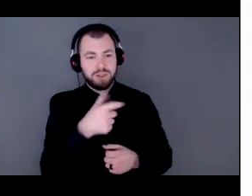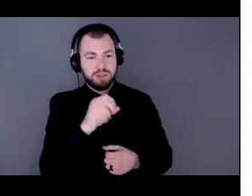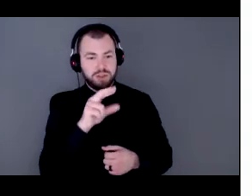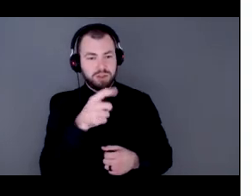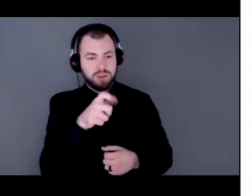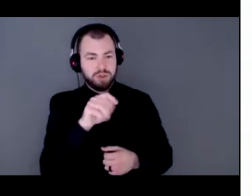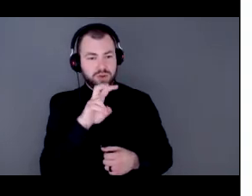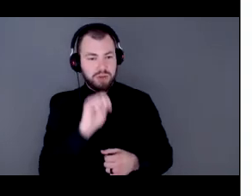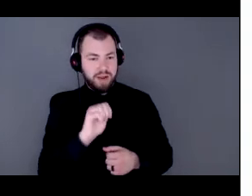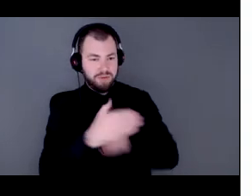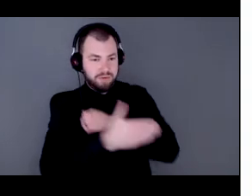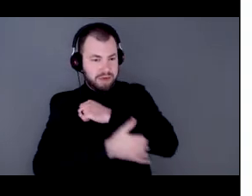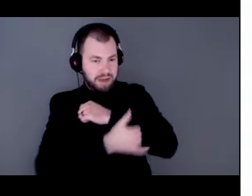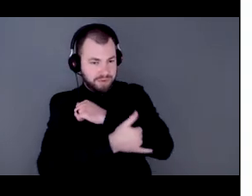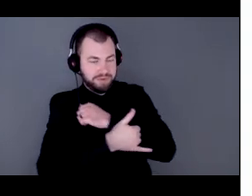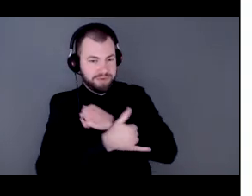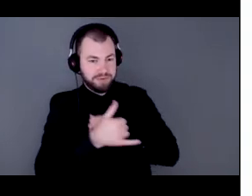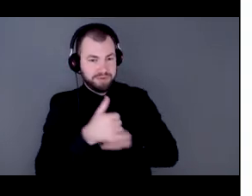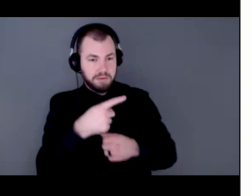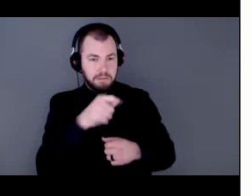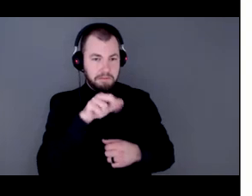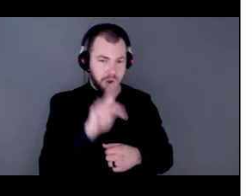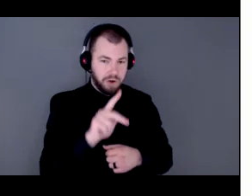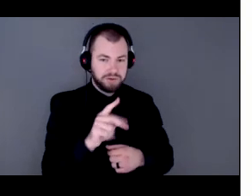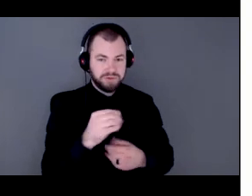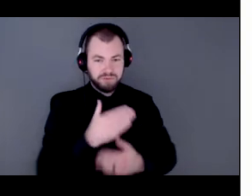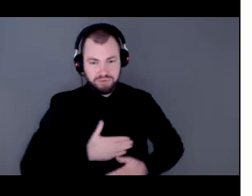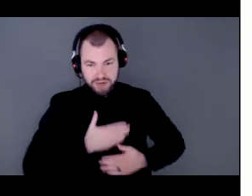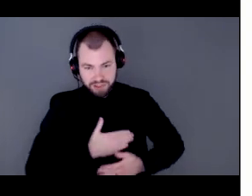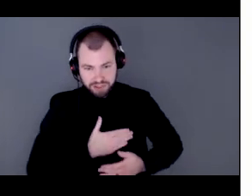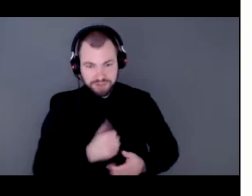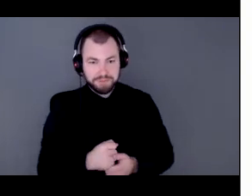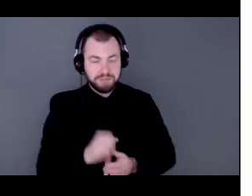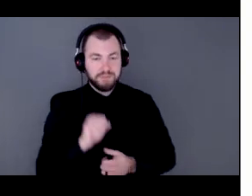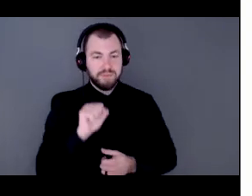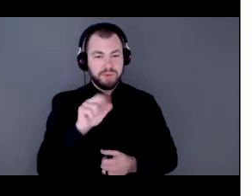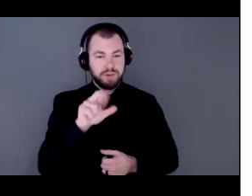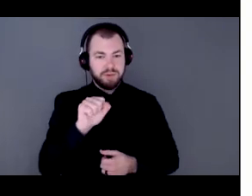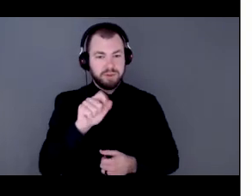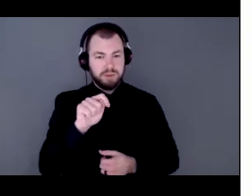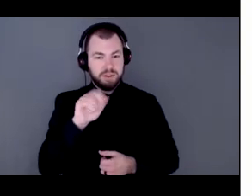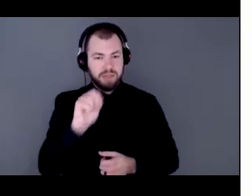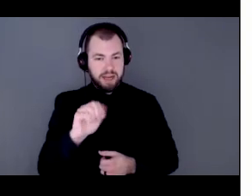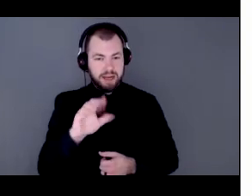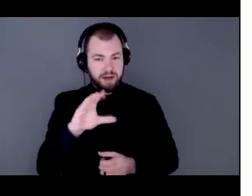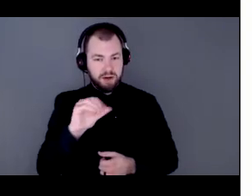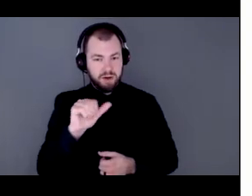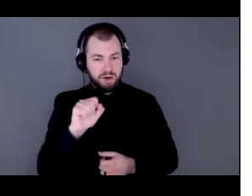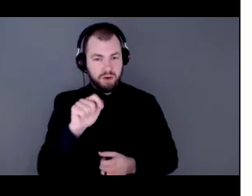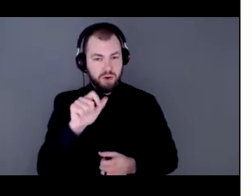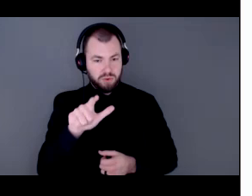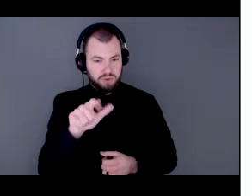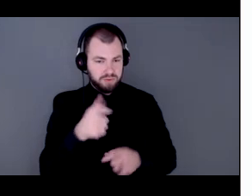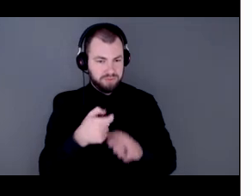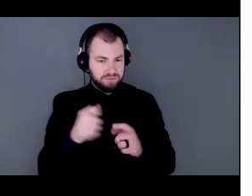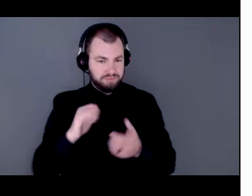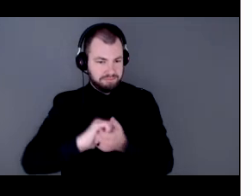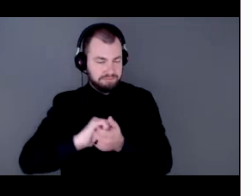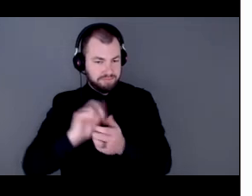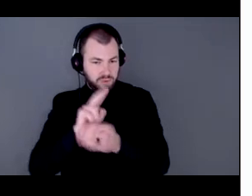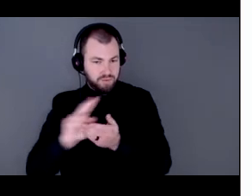Sustain Coastal, which is the sustainability arm of Coastal Carolina University. We also have brought in Coastal